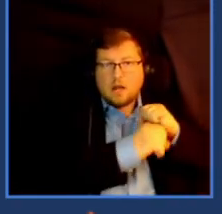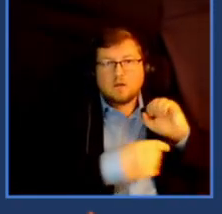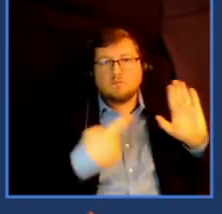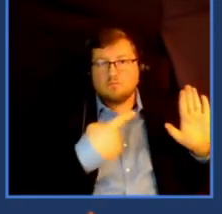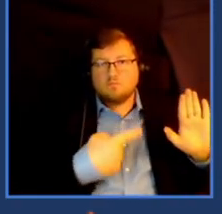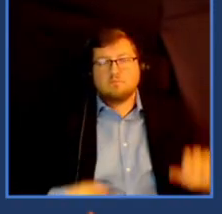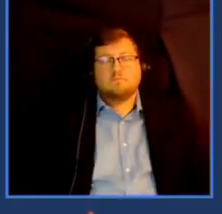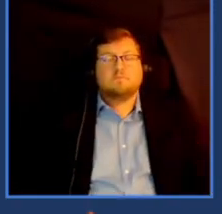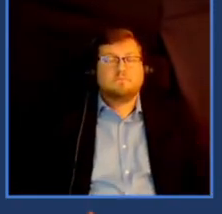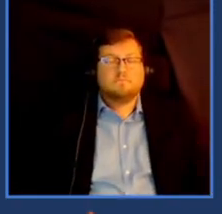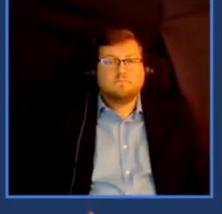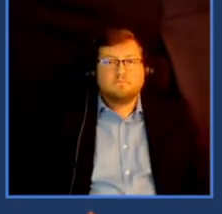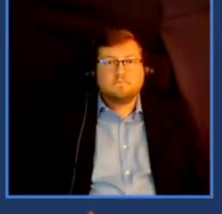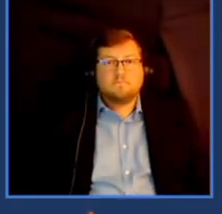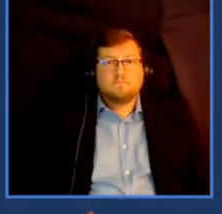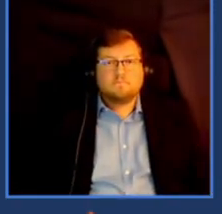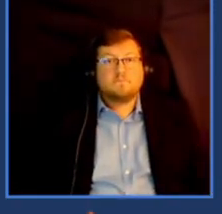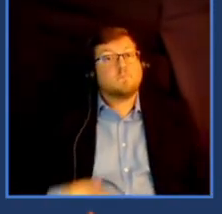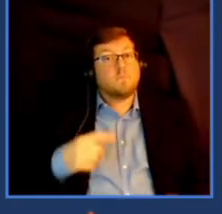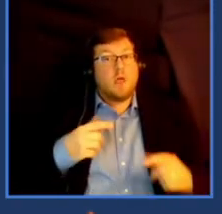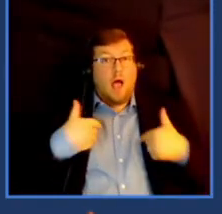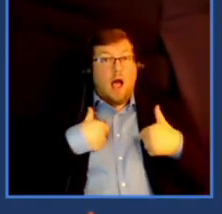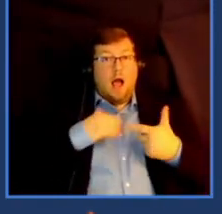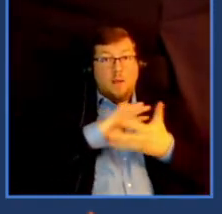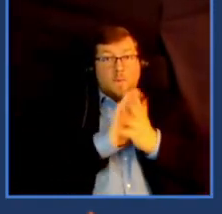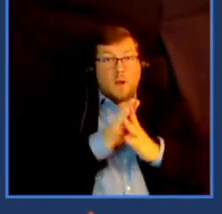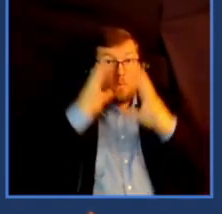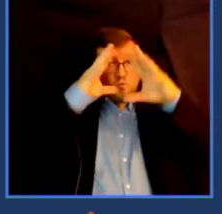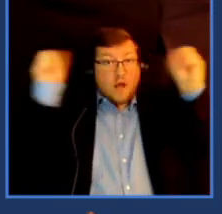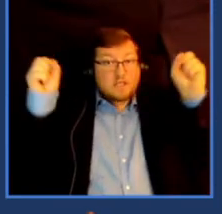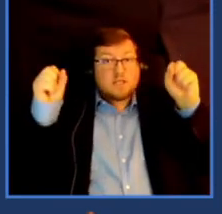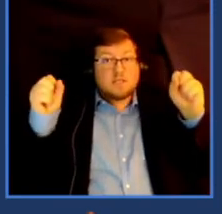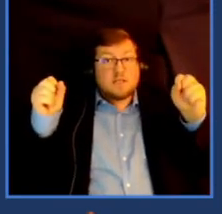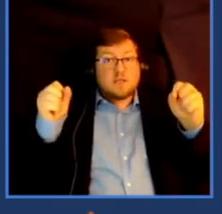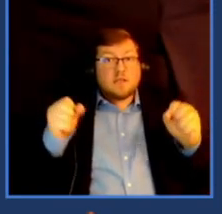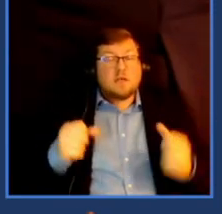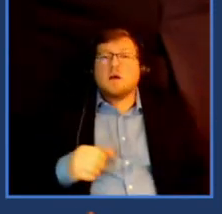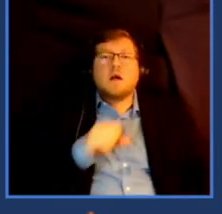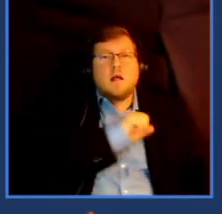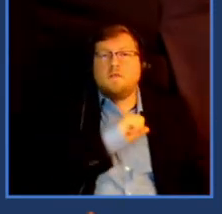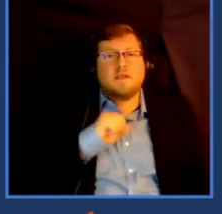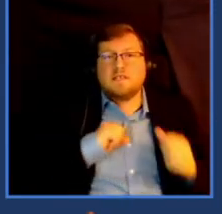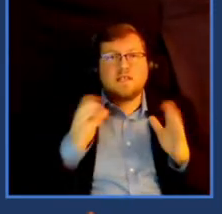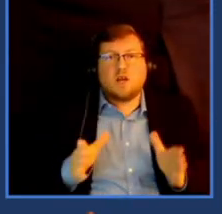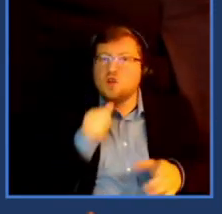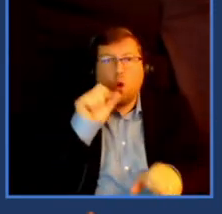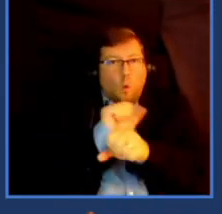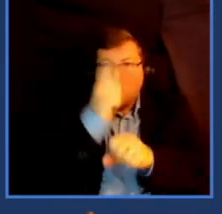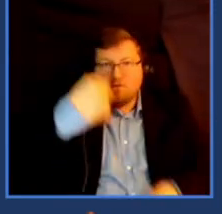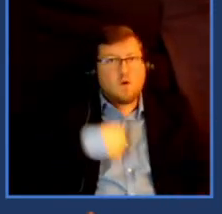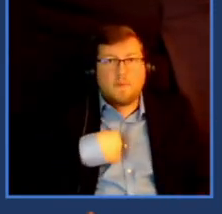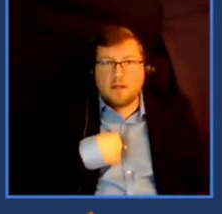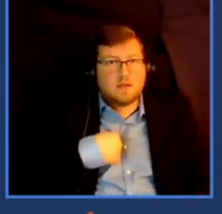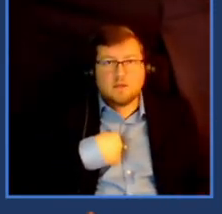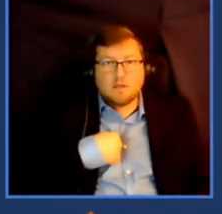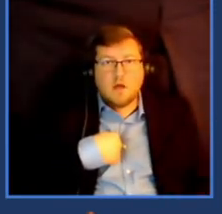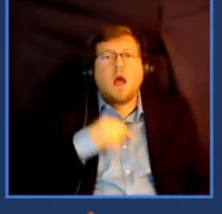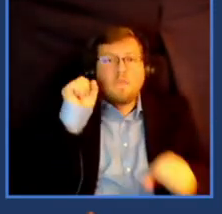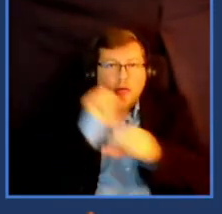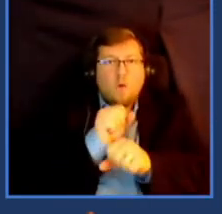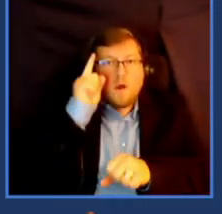And as president, I don't believe your United States senators are going to work for me. They work for the people of